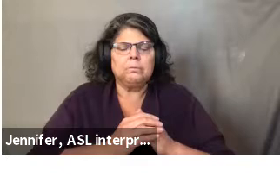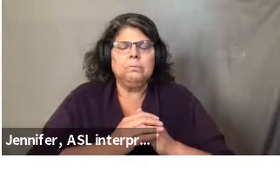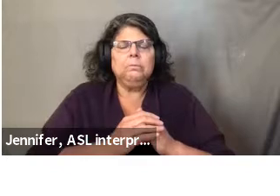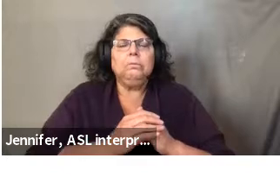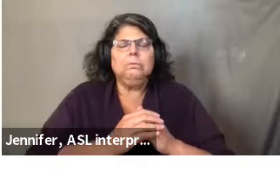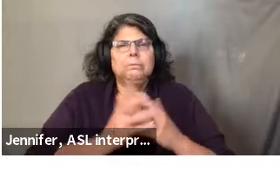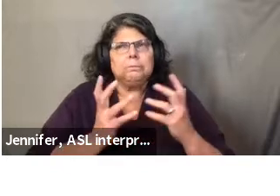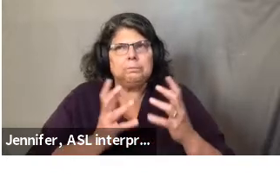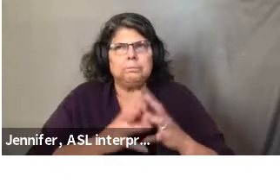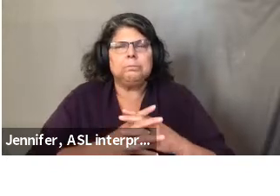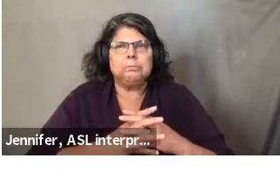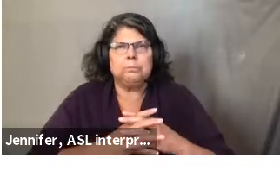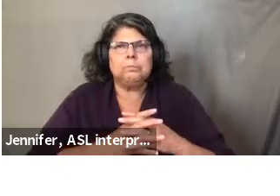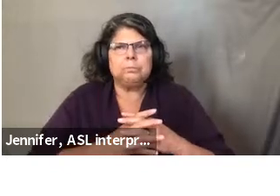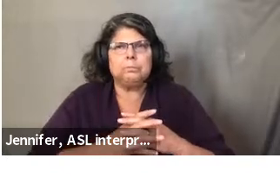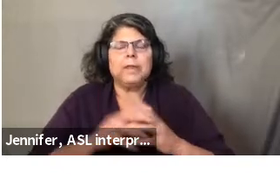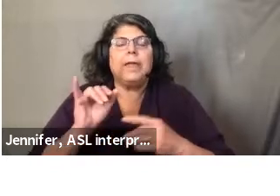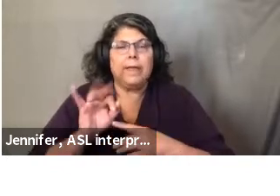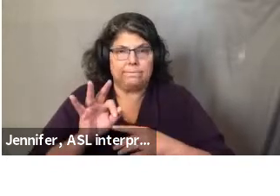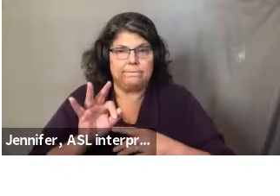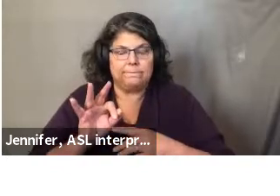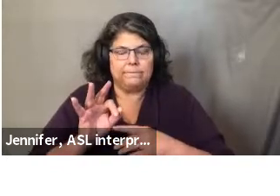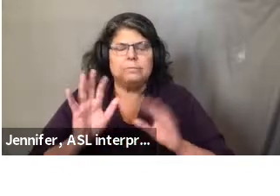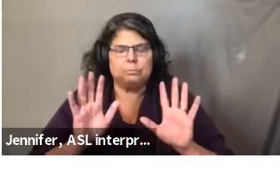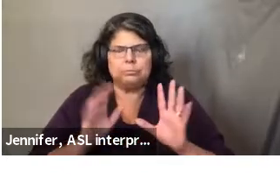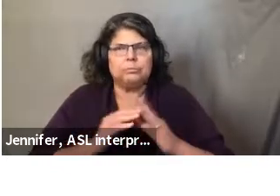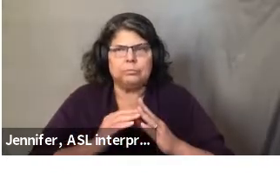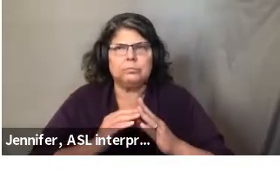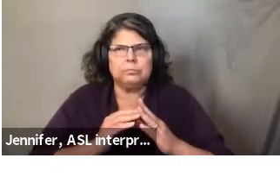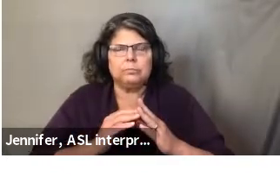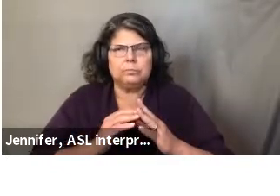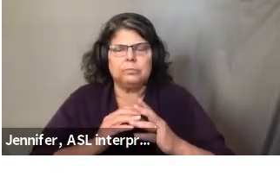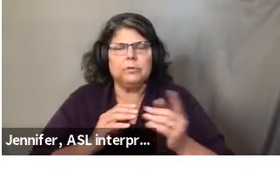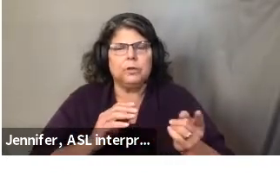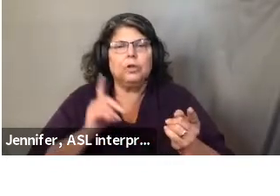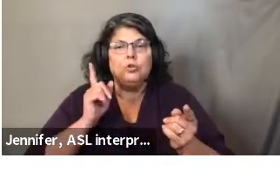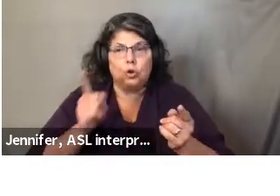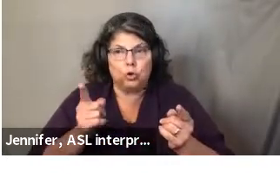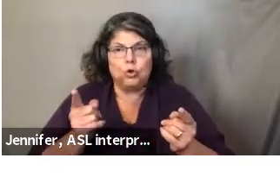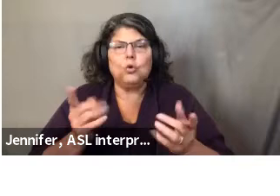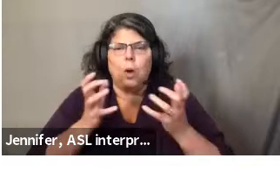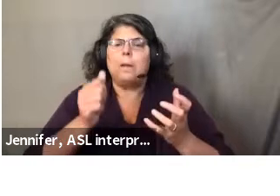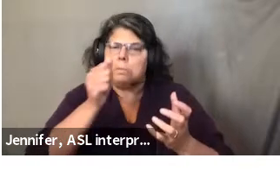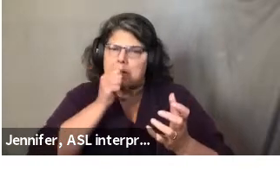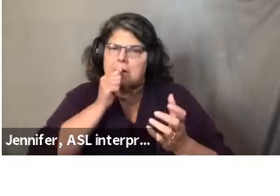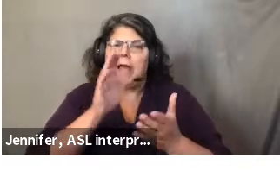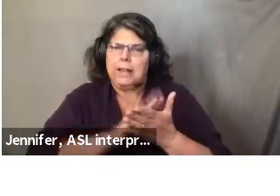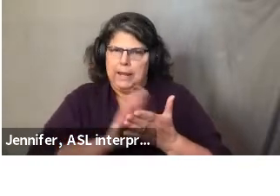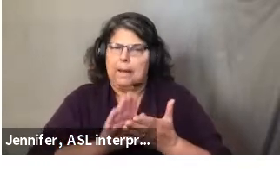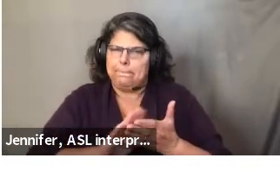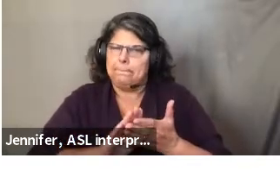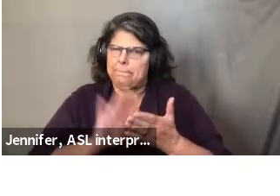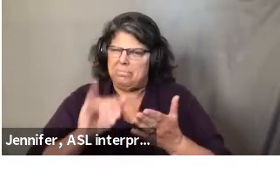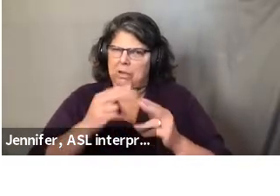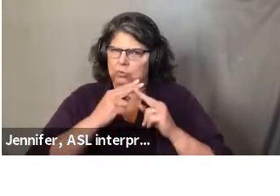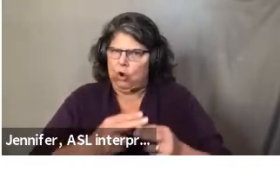It really, if so it is that you are looking to do the private cleanup. And so